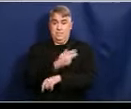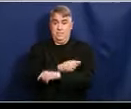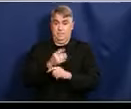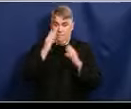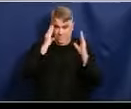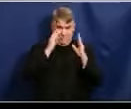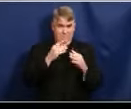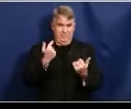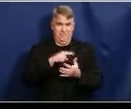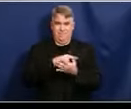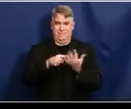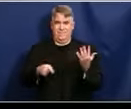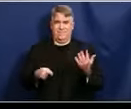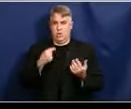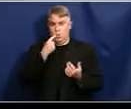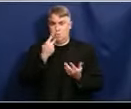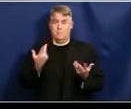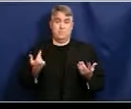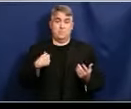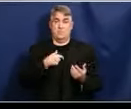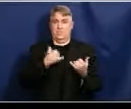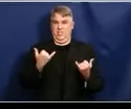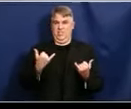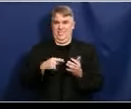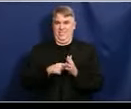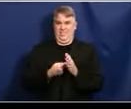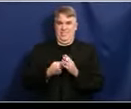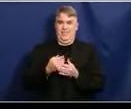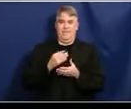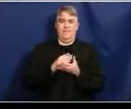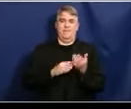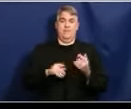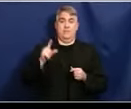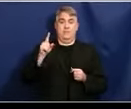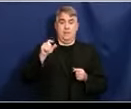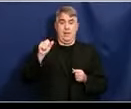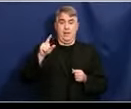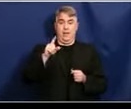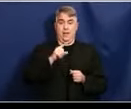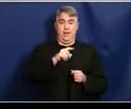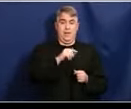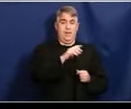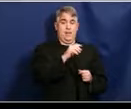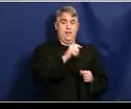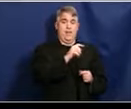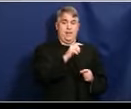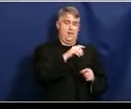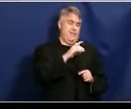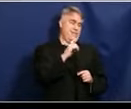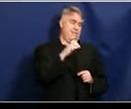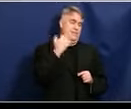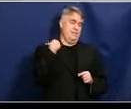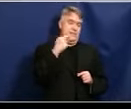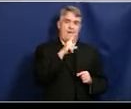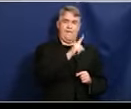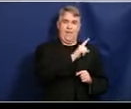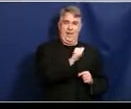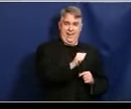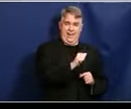We started vaccinations, phase A, on December 15th, vaccinating healthcare personnel and long-term